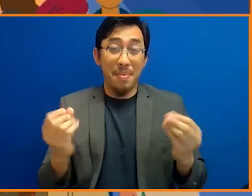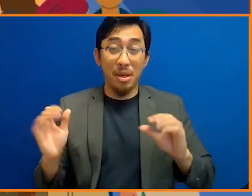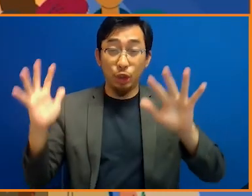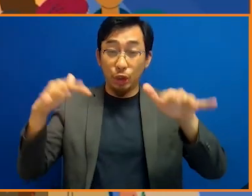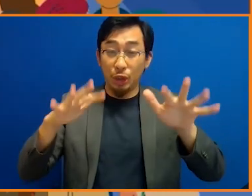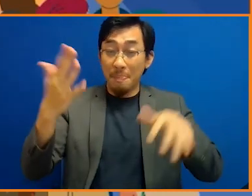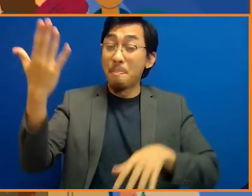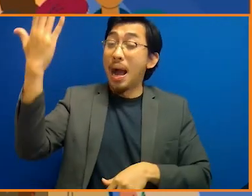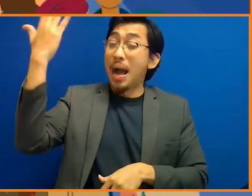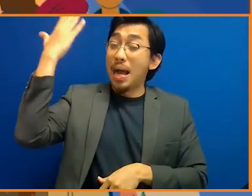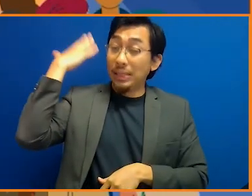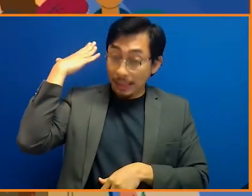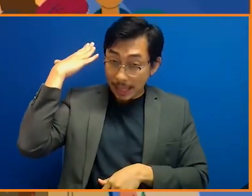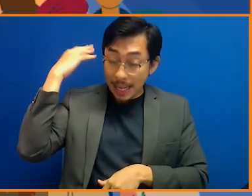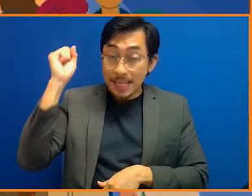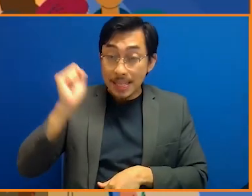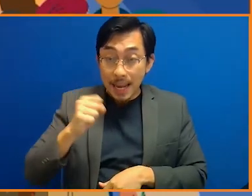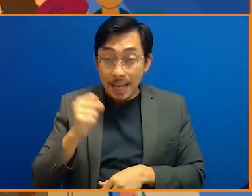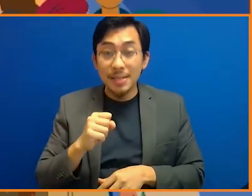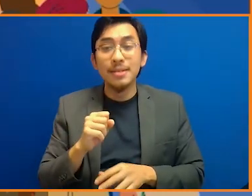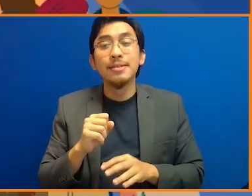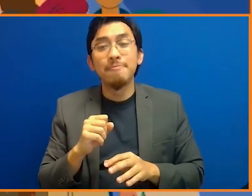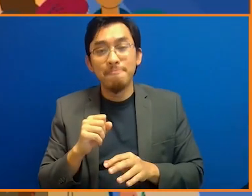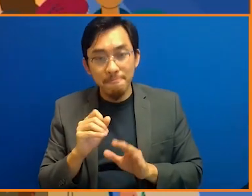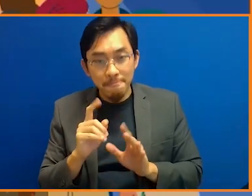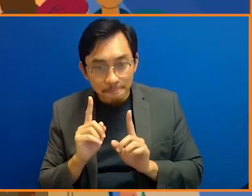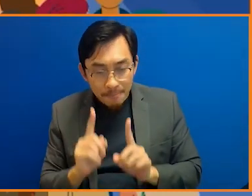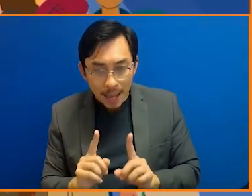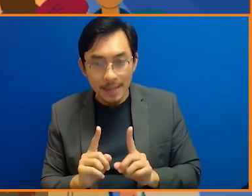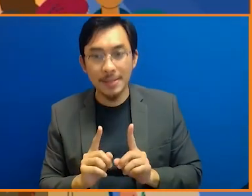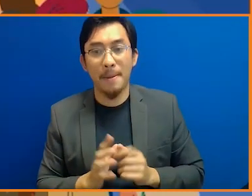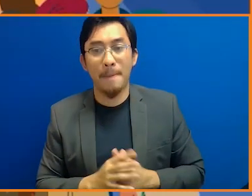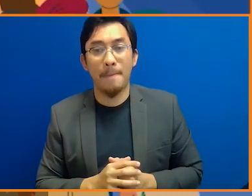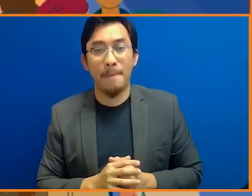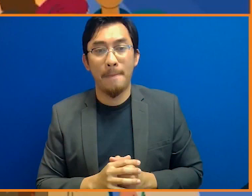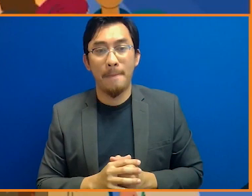experienced many tsunami in the past, but still,